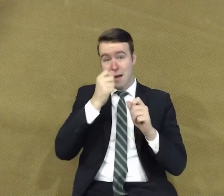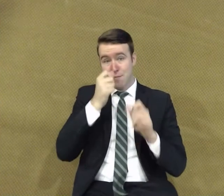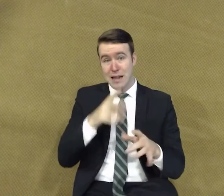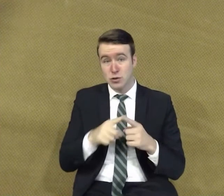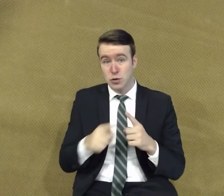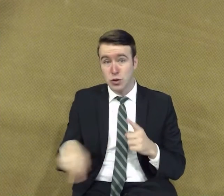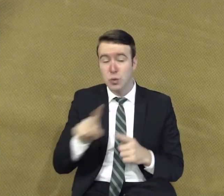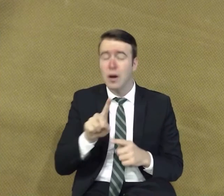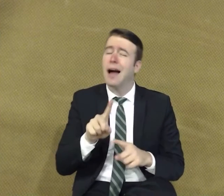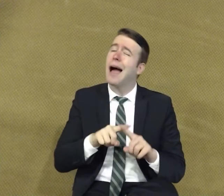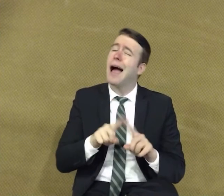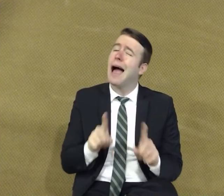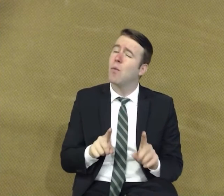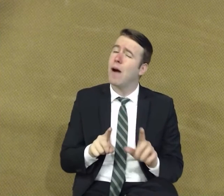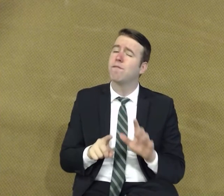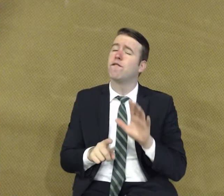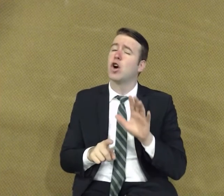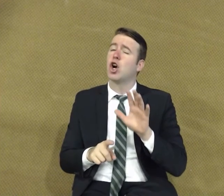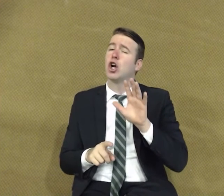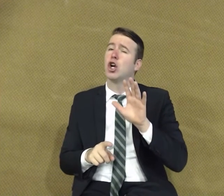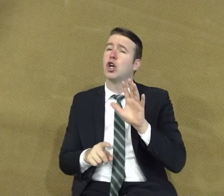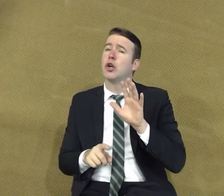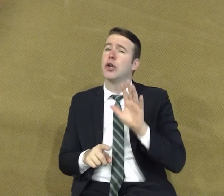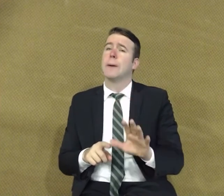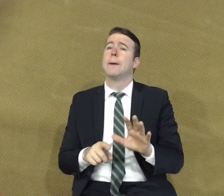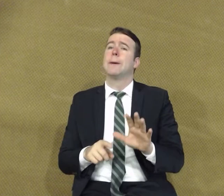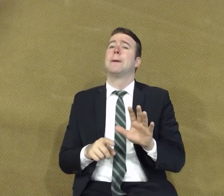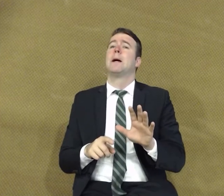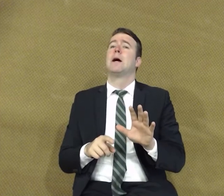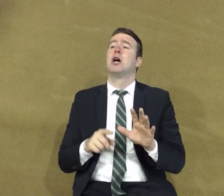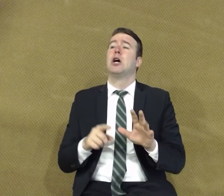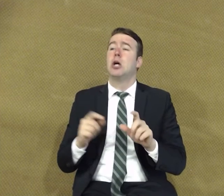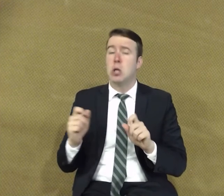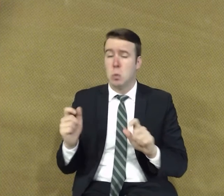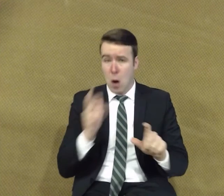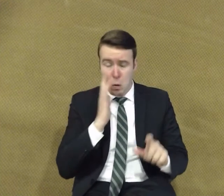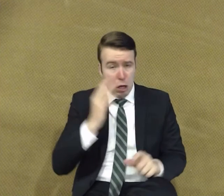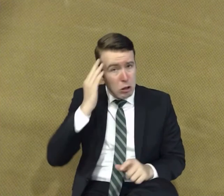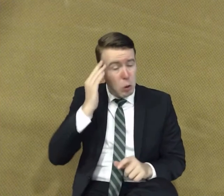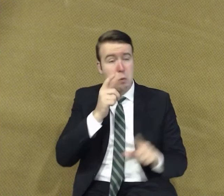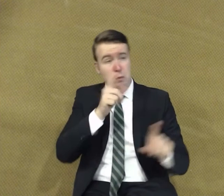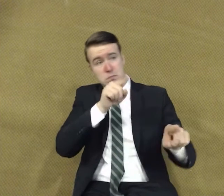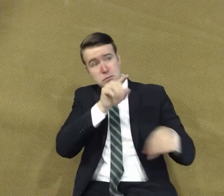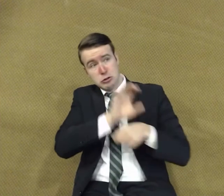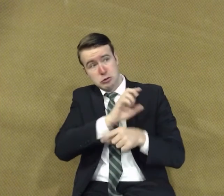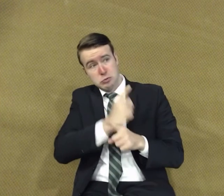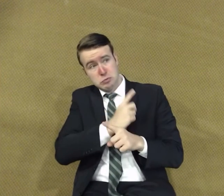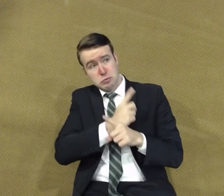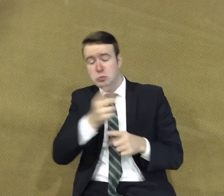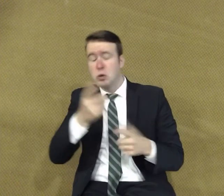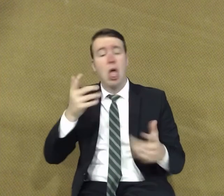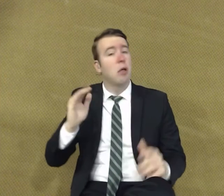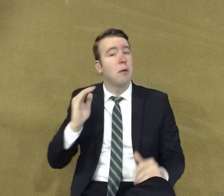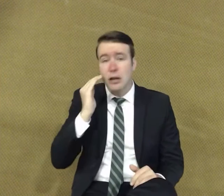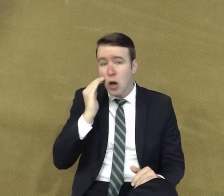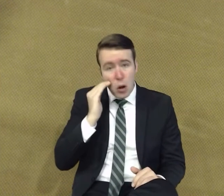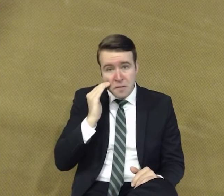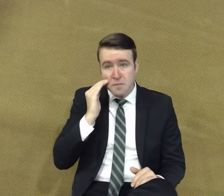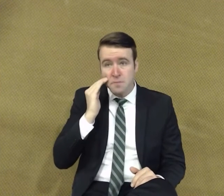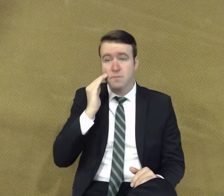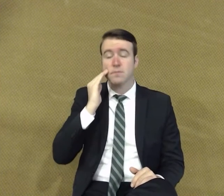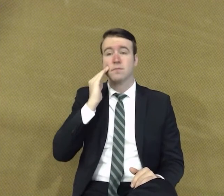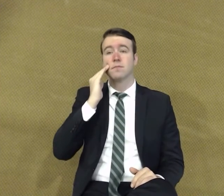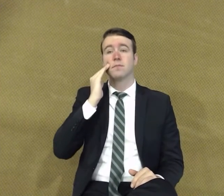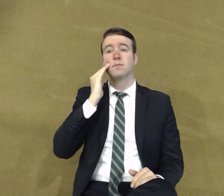to you. However, you will know, and all of you that attend church regularly already know,